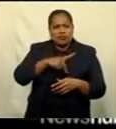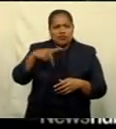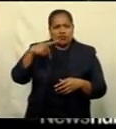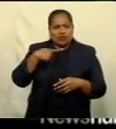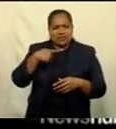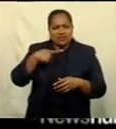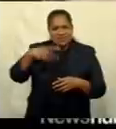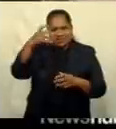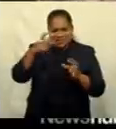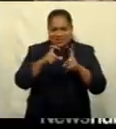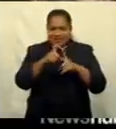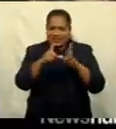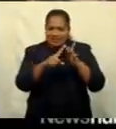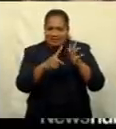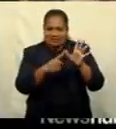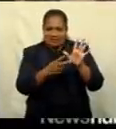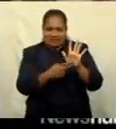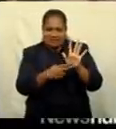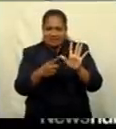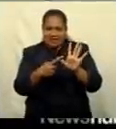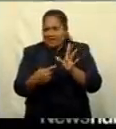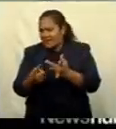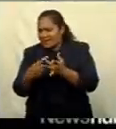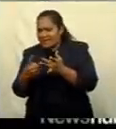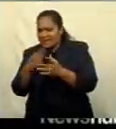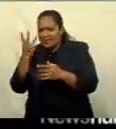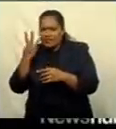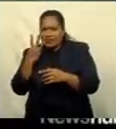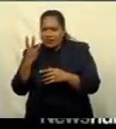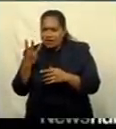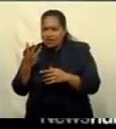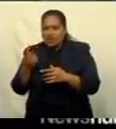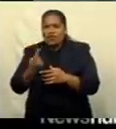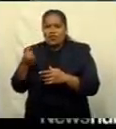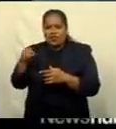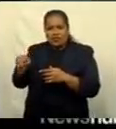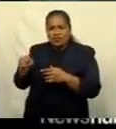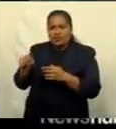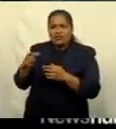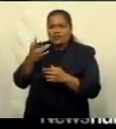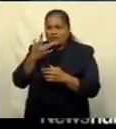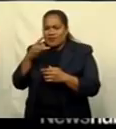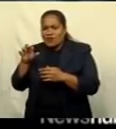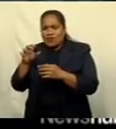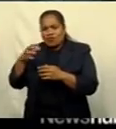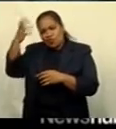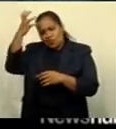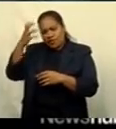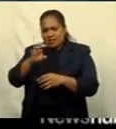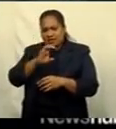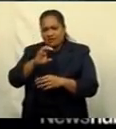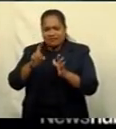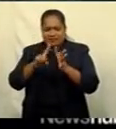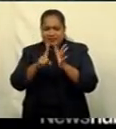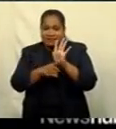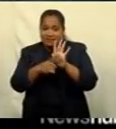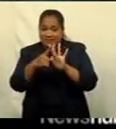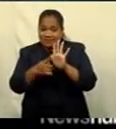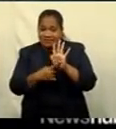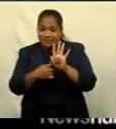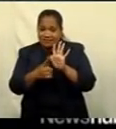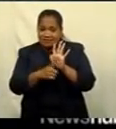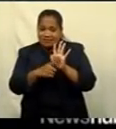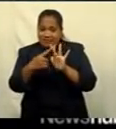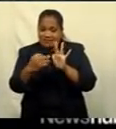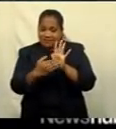plays Queen Elizabeth. This you must determine. It tied The Mandalorian for the most nominations. The Disney Plus series